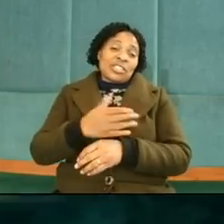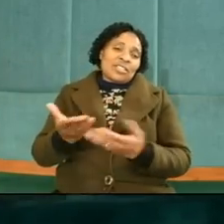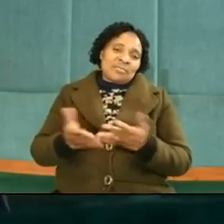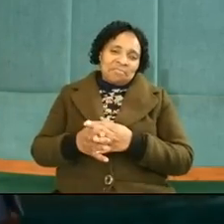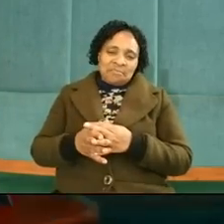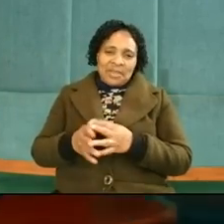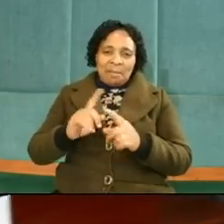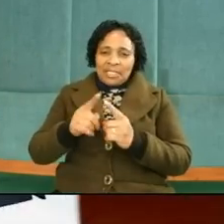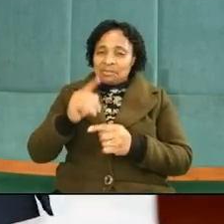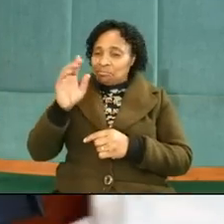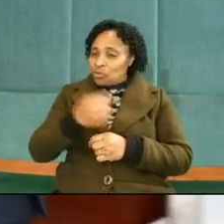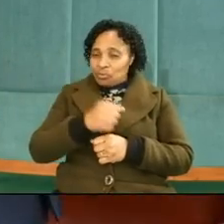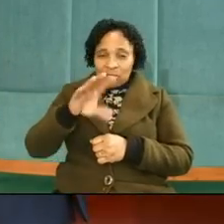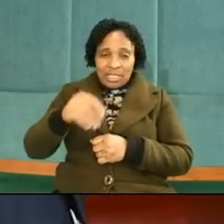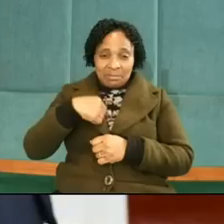not taken it seriously.